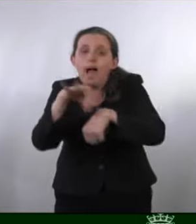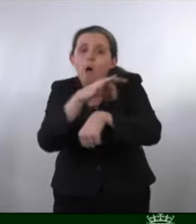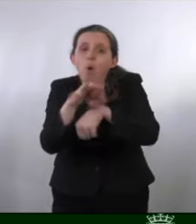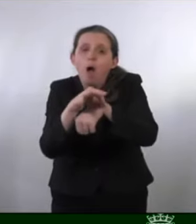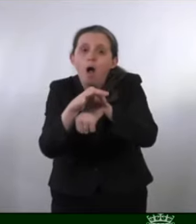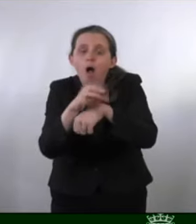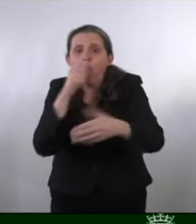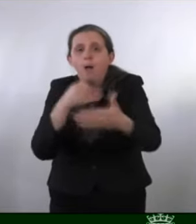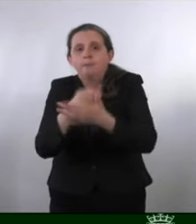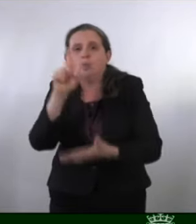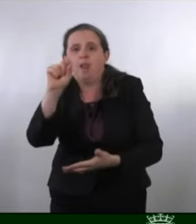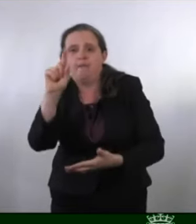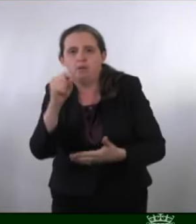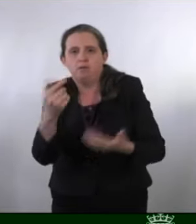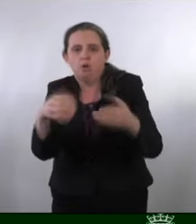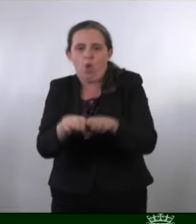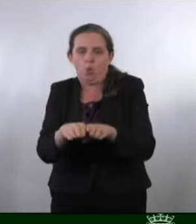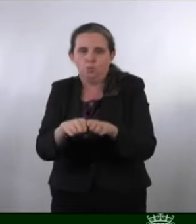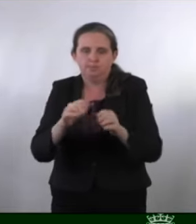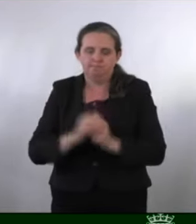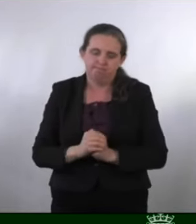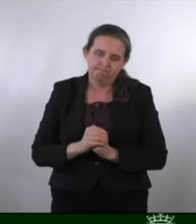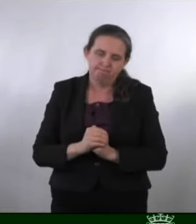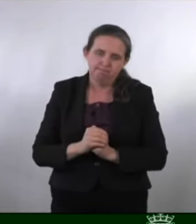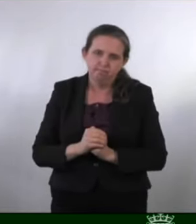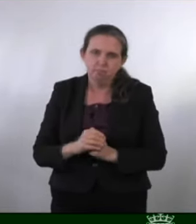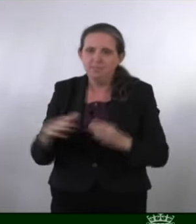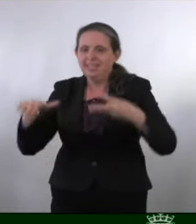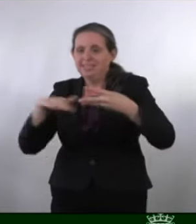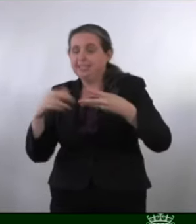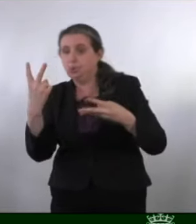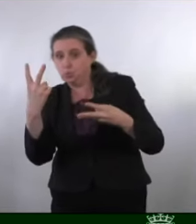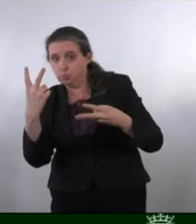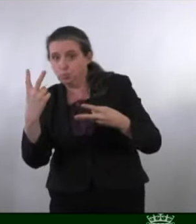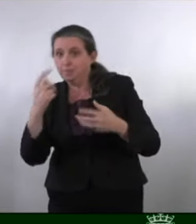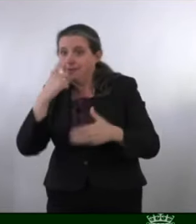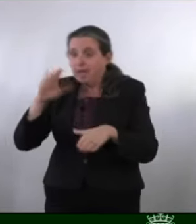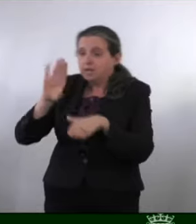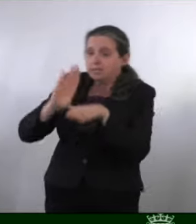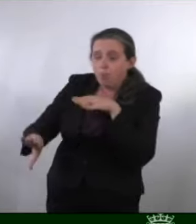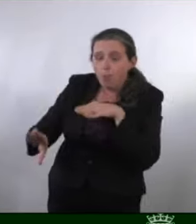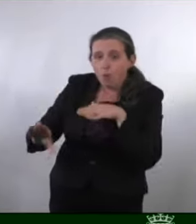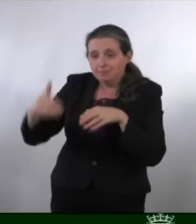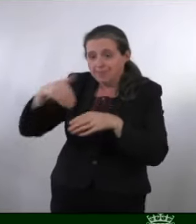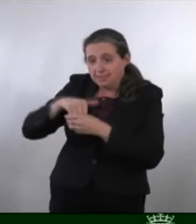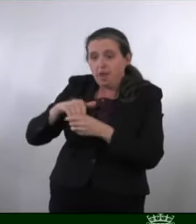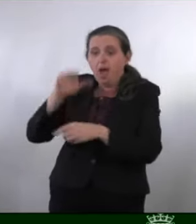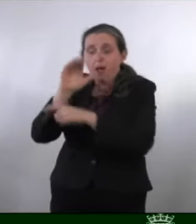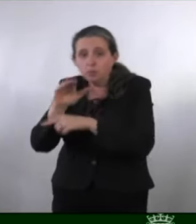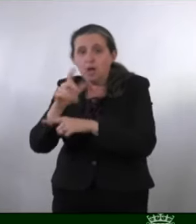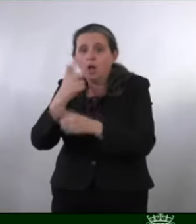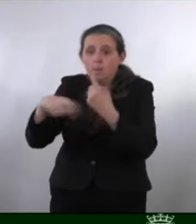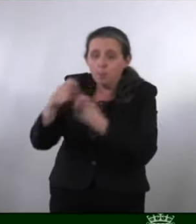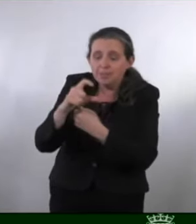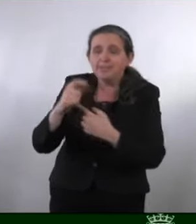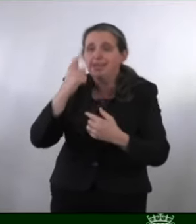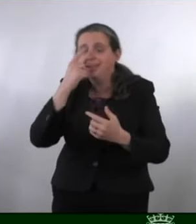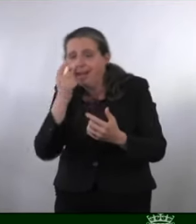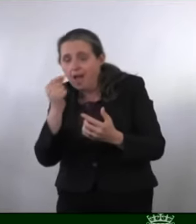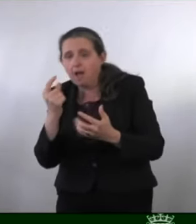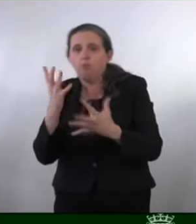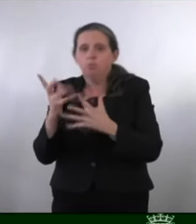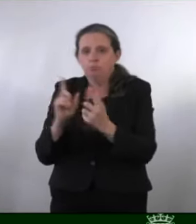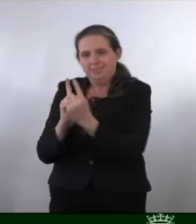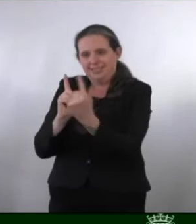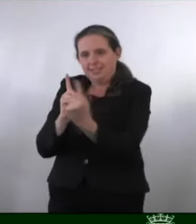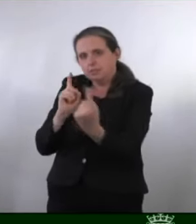and business events will be free to resume inside and outside with capacity limits and social distancing,